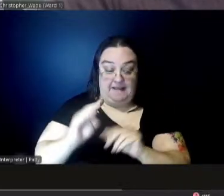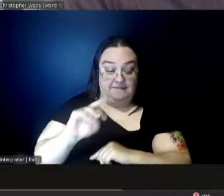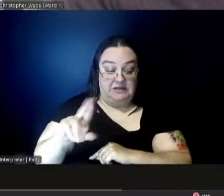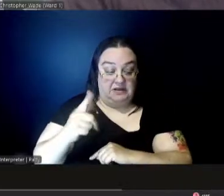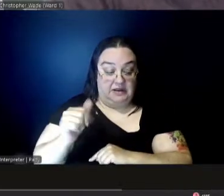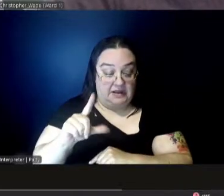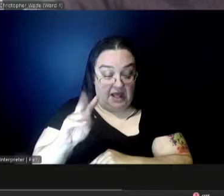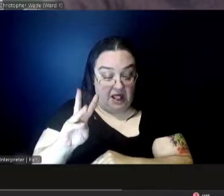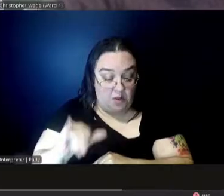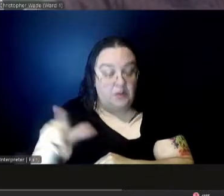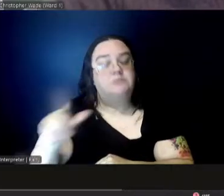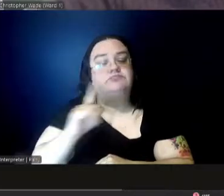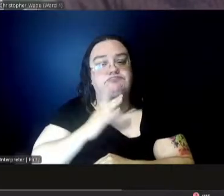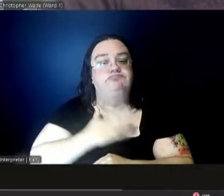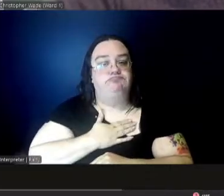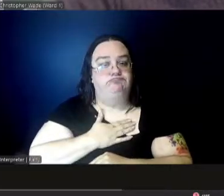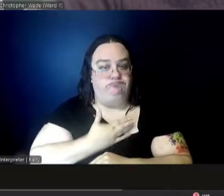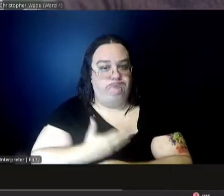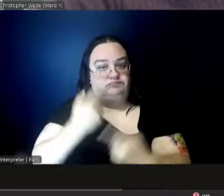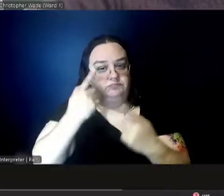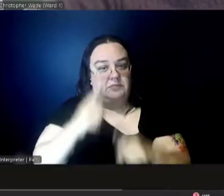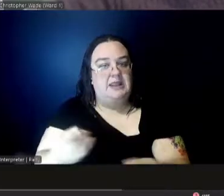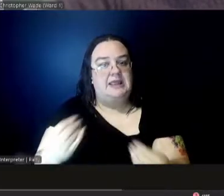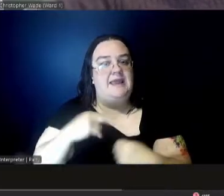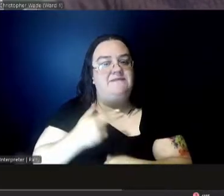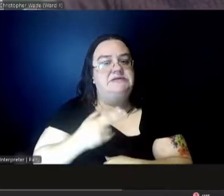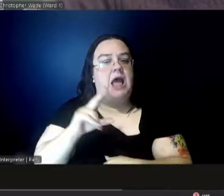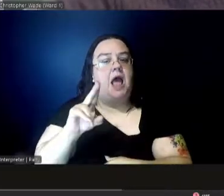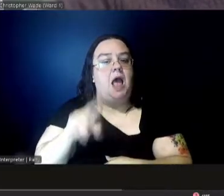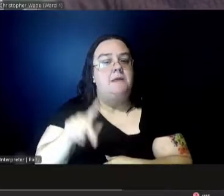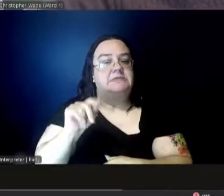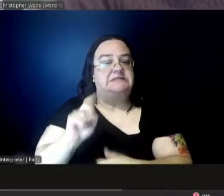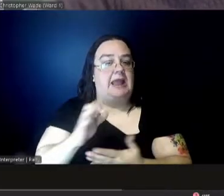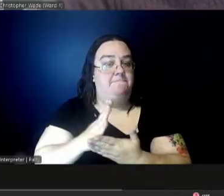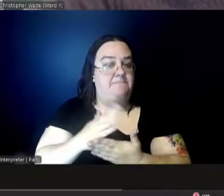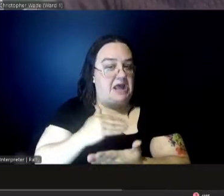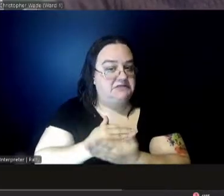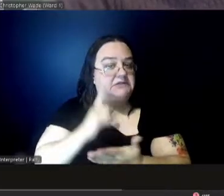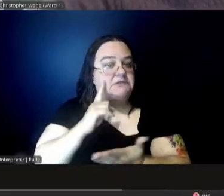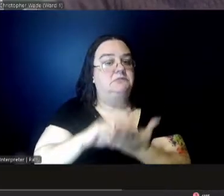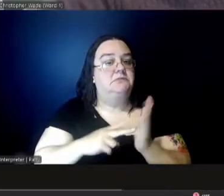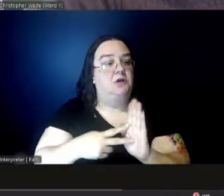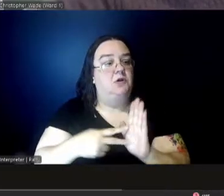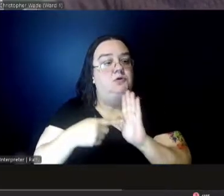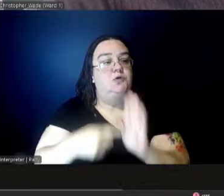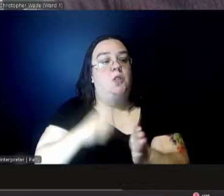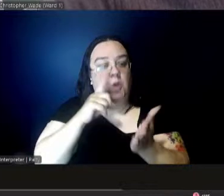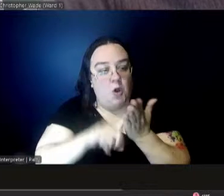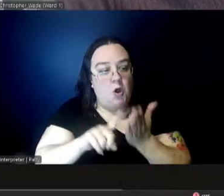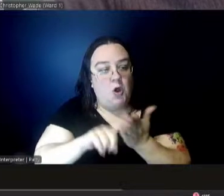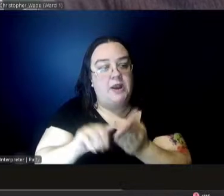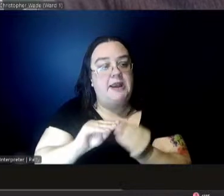has graciously agreed to give us updated budgets to reflect the audited numbers and the